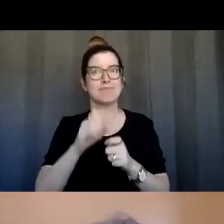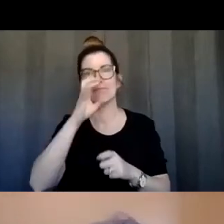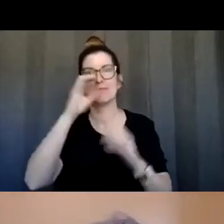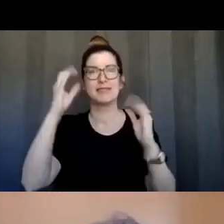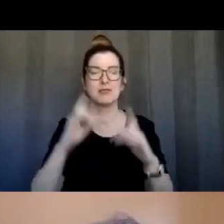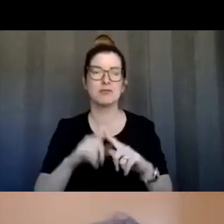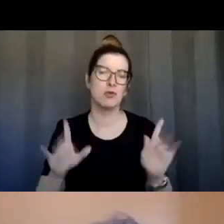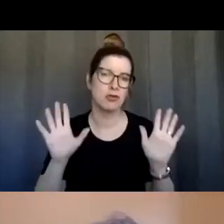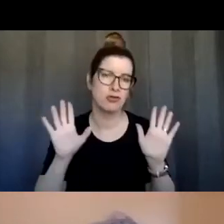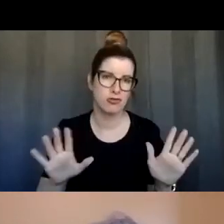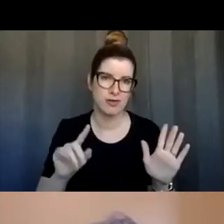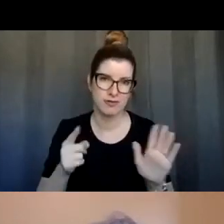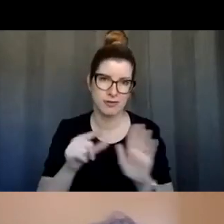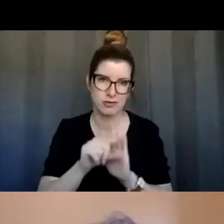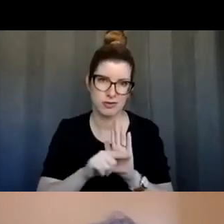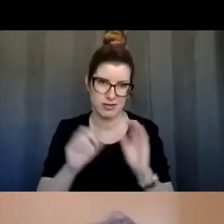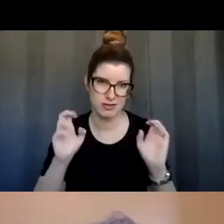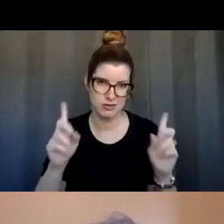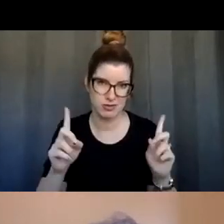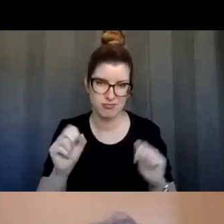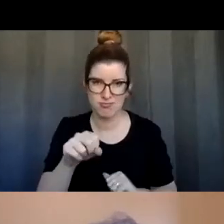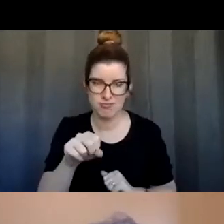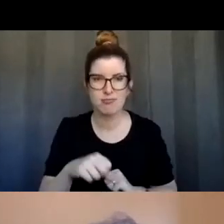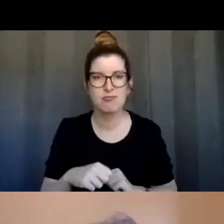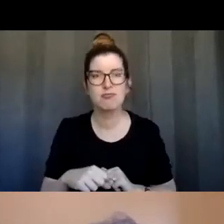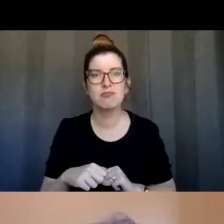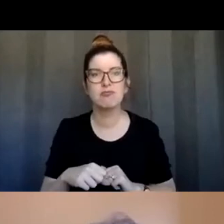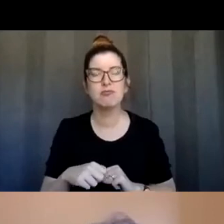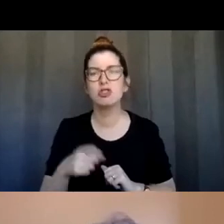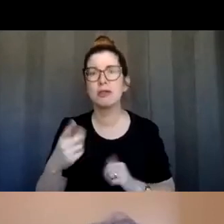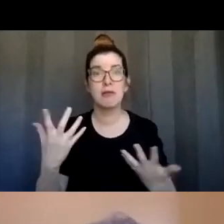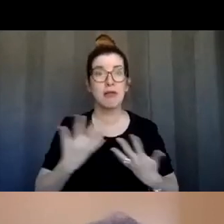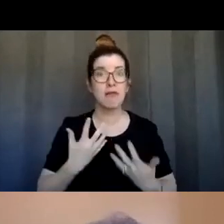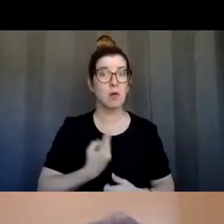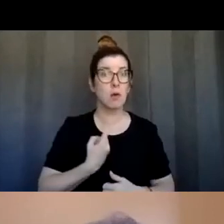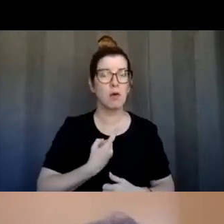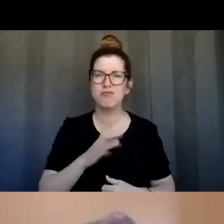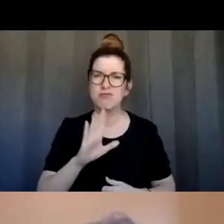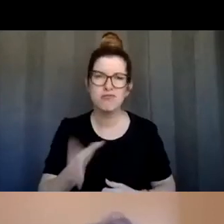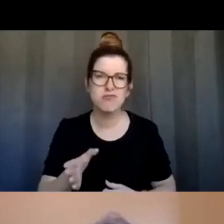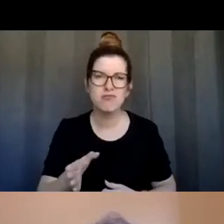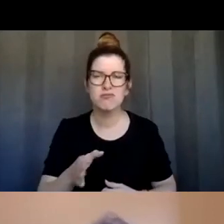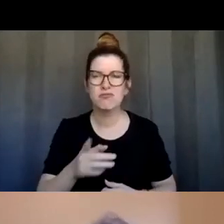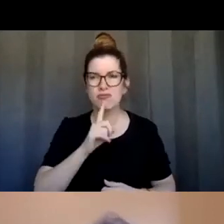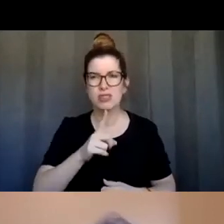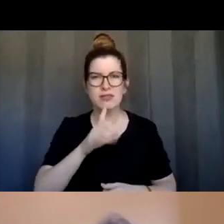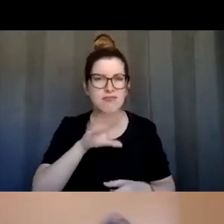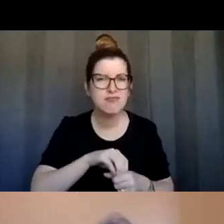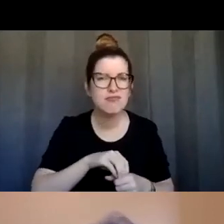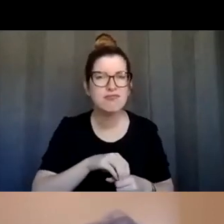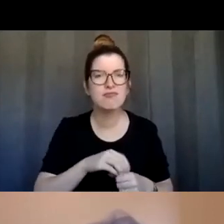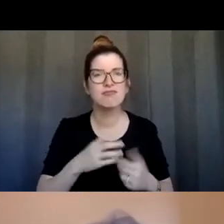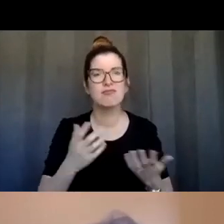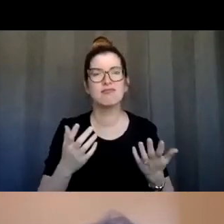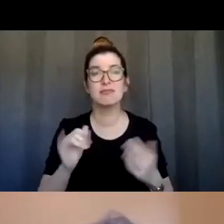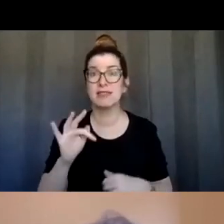you that. She didn't leave us alone at no time. You know, we went to the, if we had to go to the